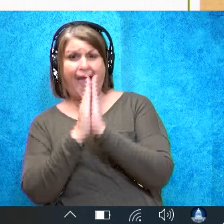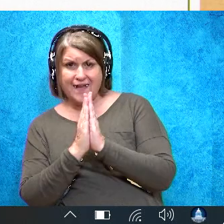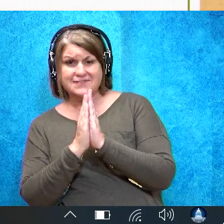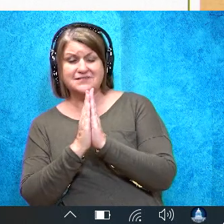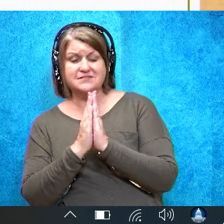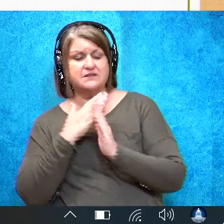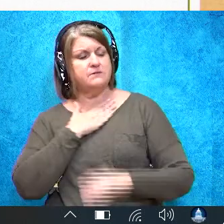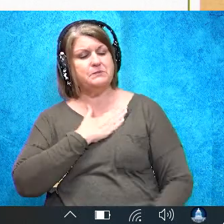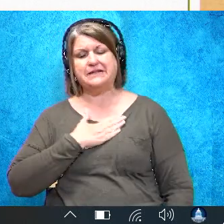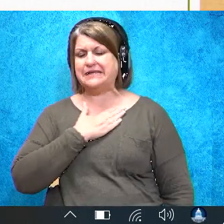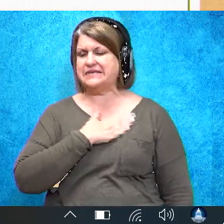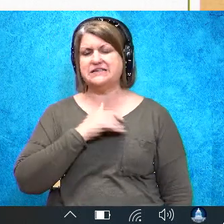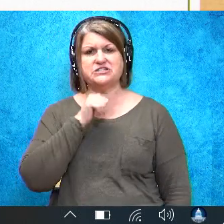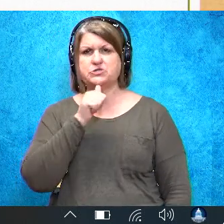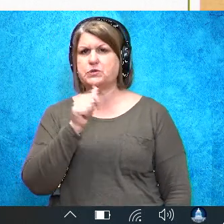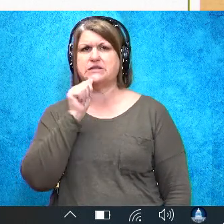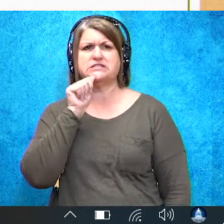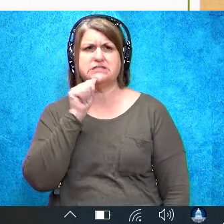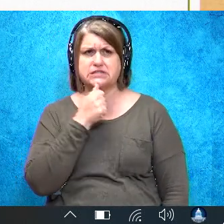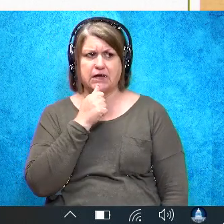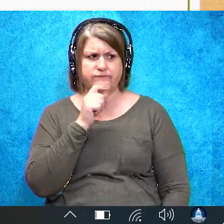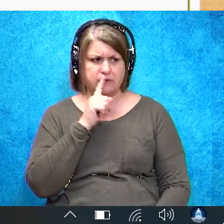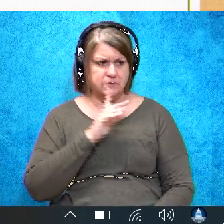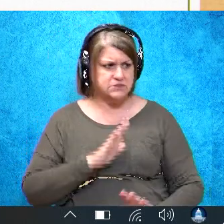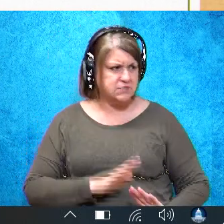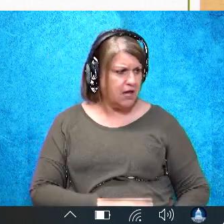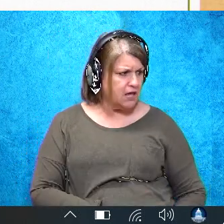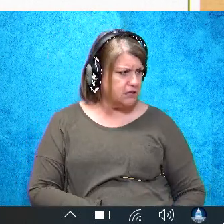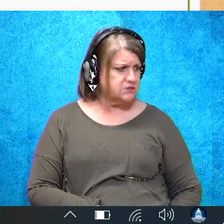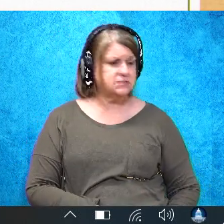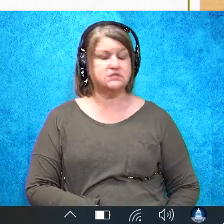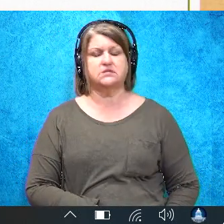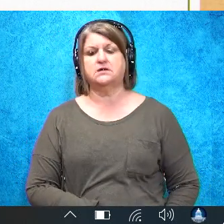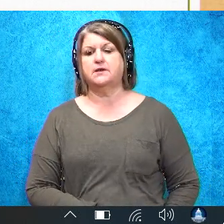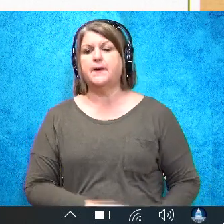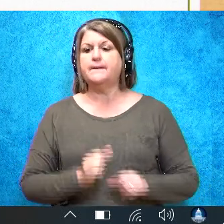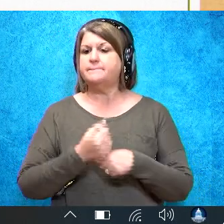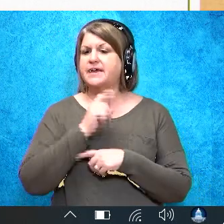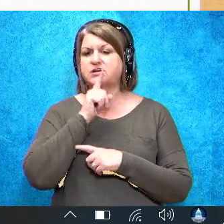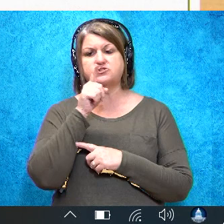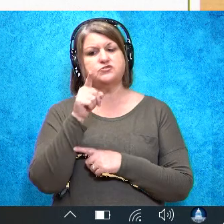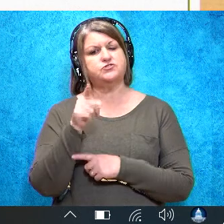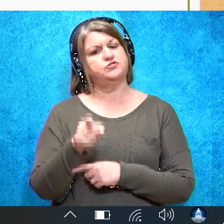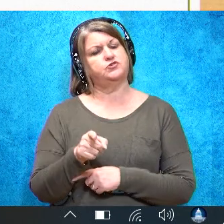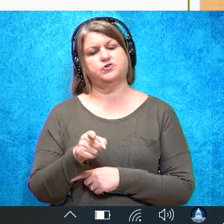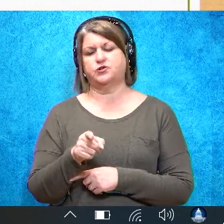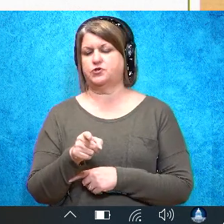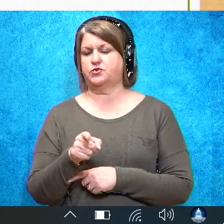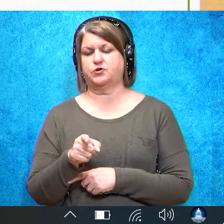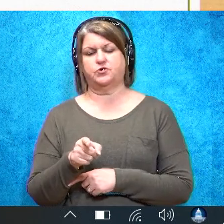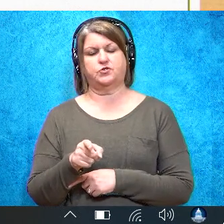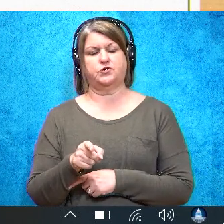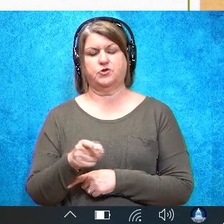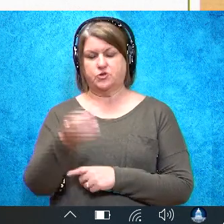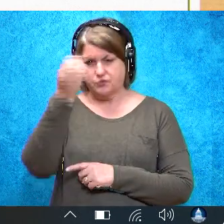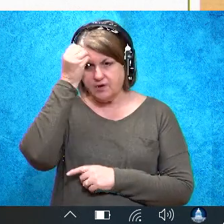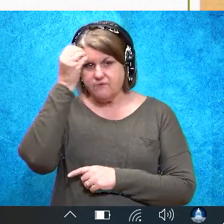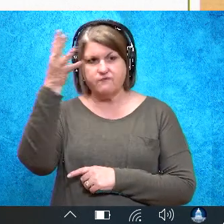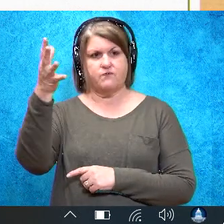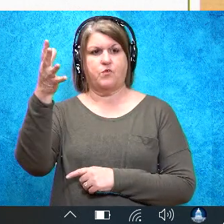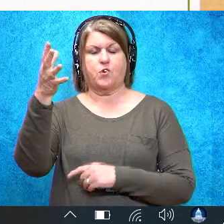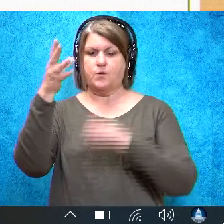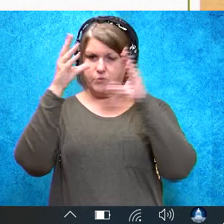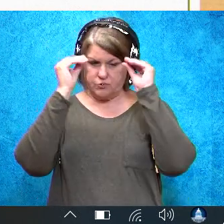do not suffer in silence. Make sure that you make your need known to your